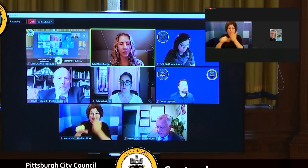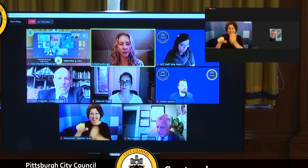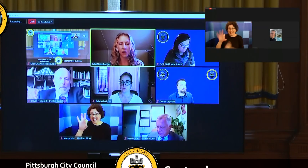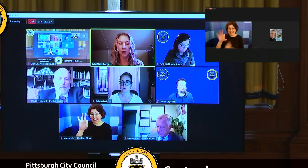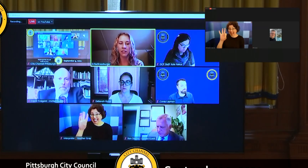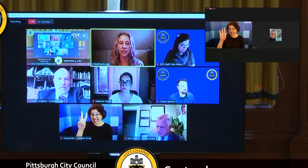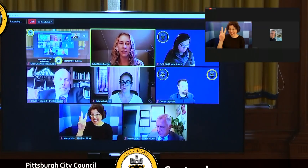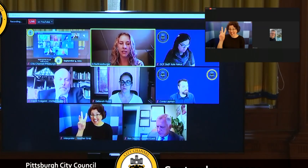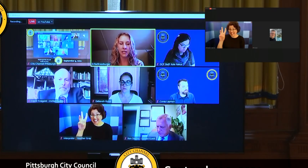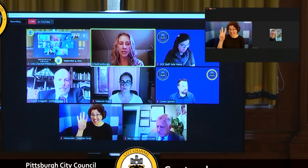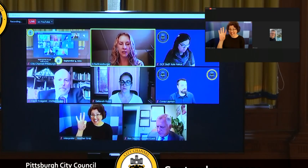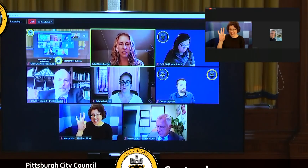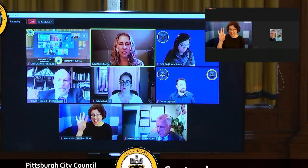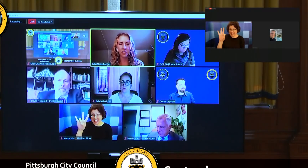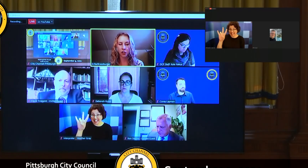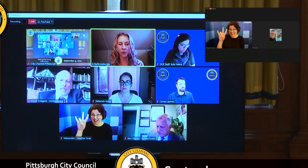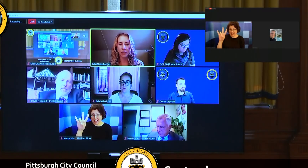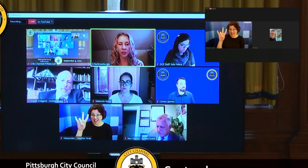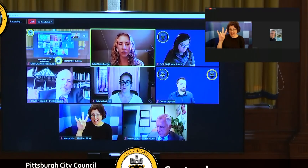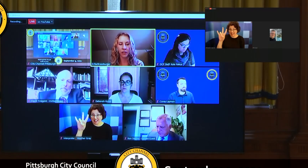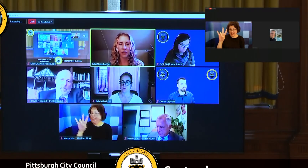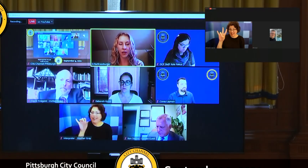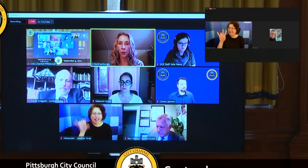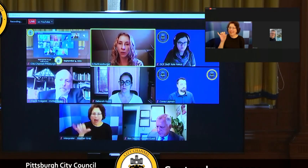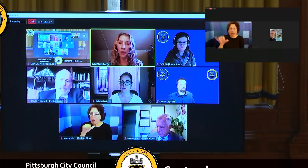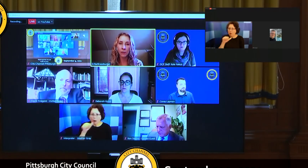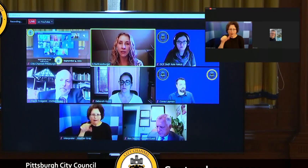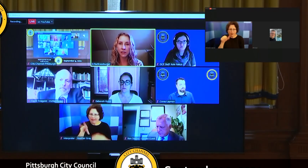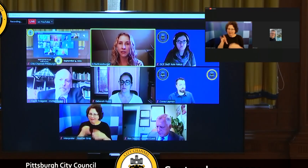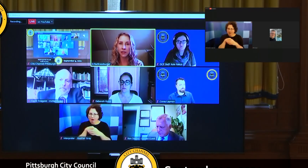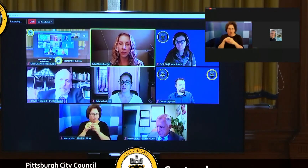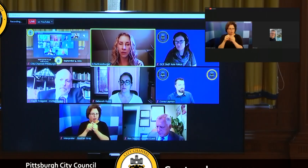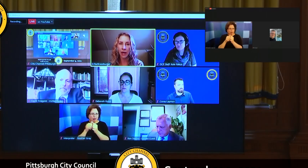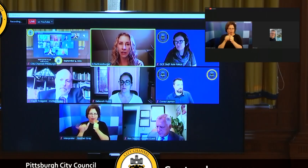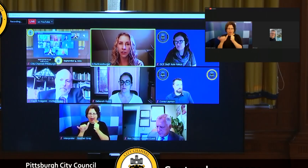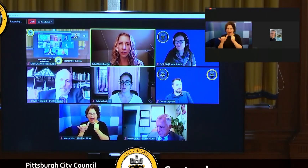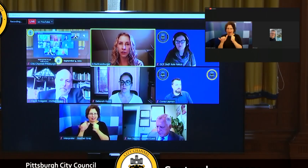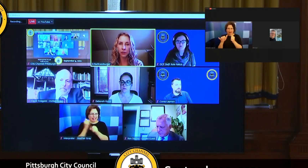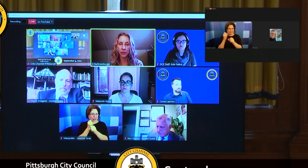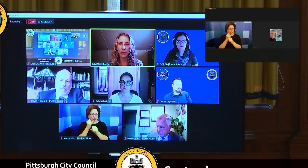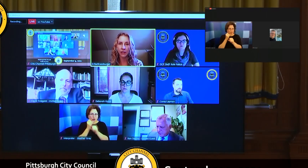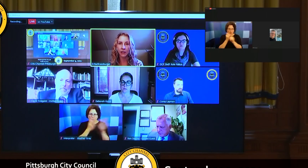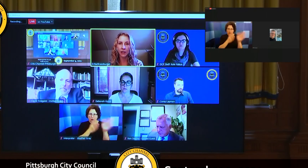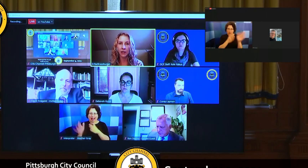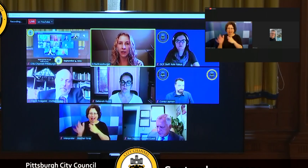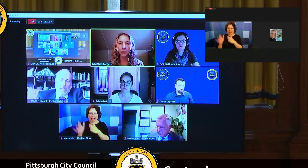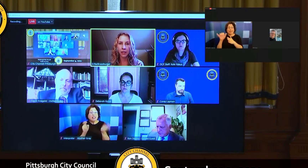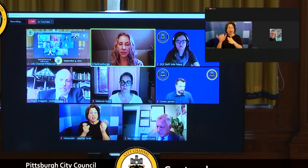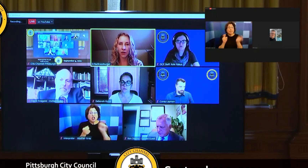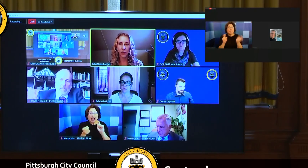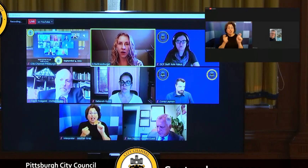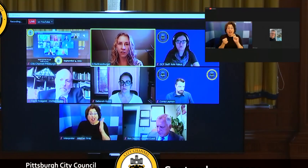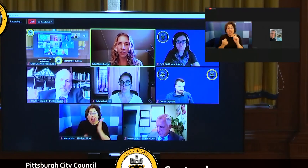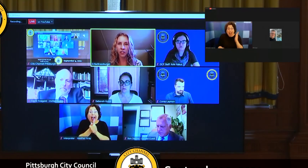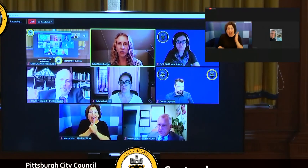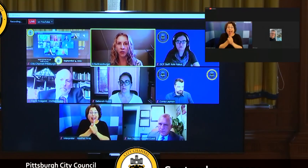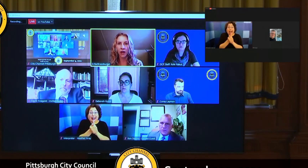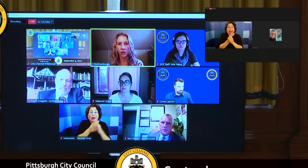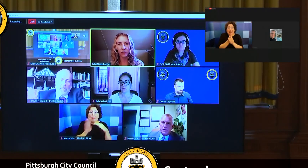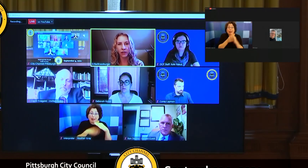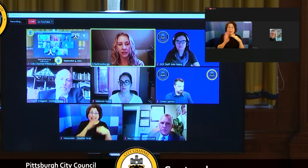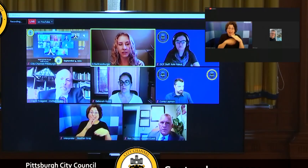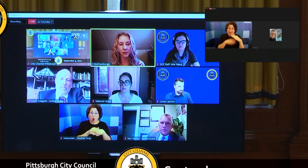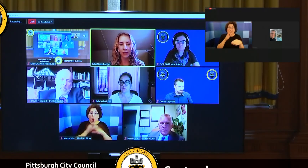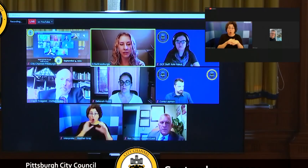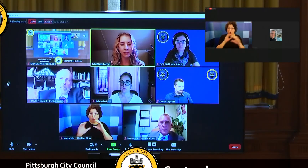and beyond in the institutional master plan that were amendments that were added to the plan based on the conversations we've had over the